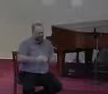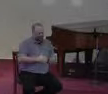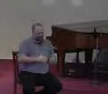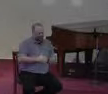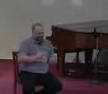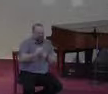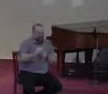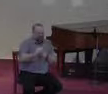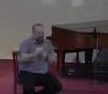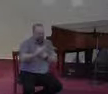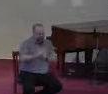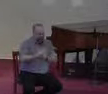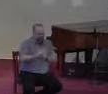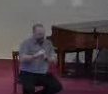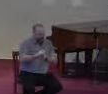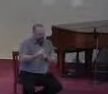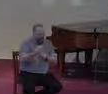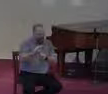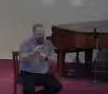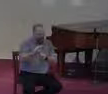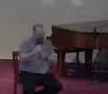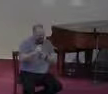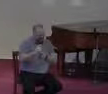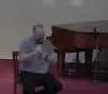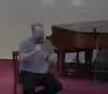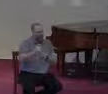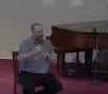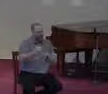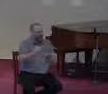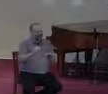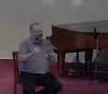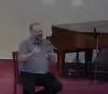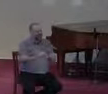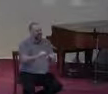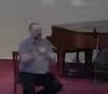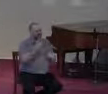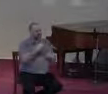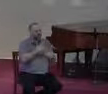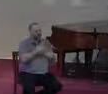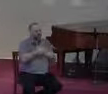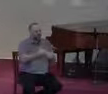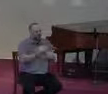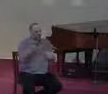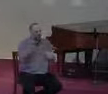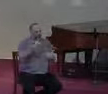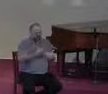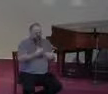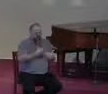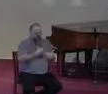and entrusted me with a task so close to his heart.